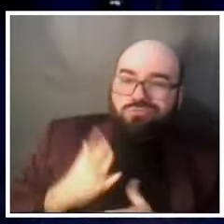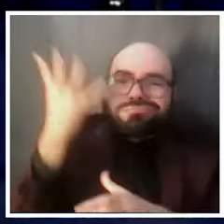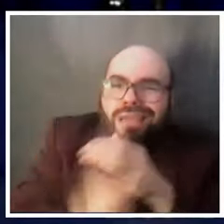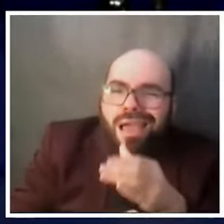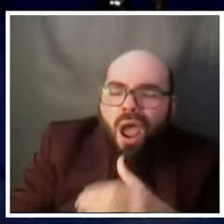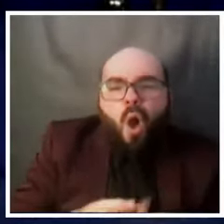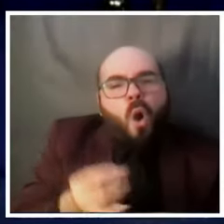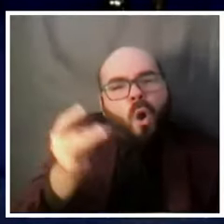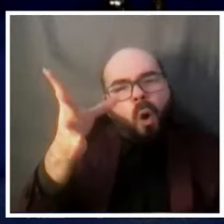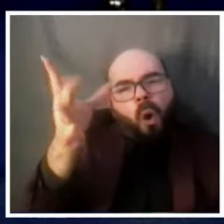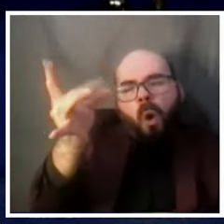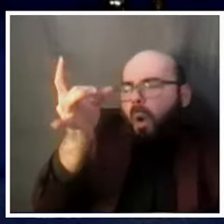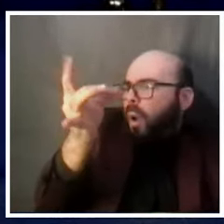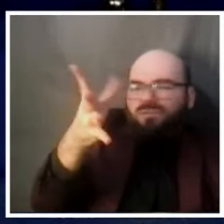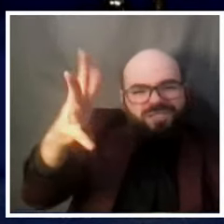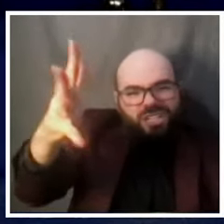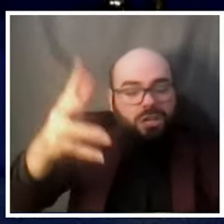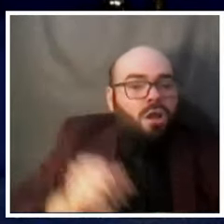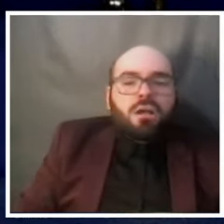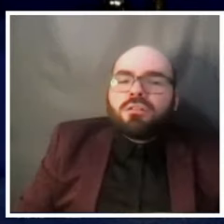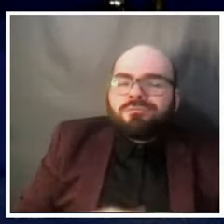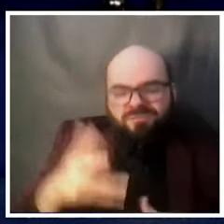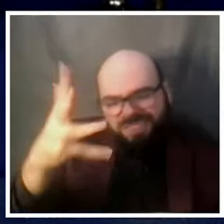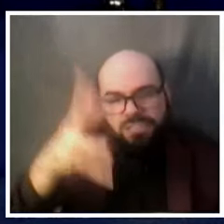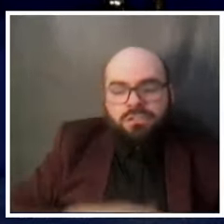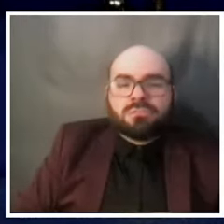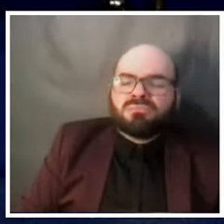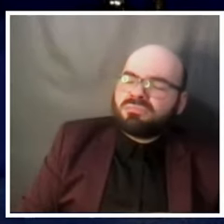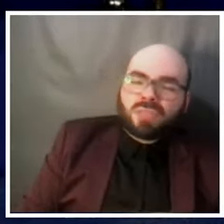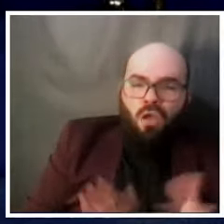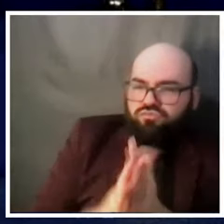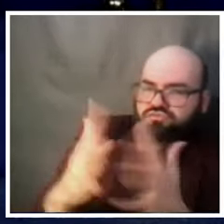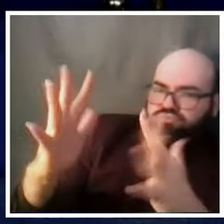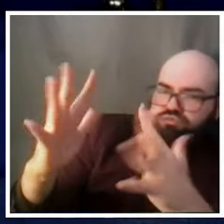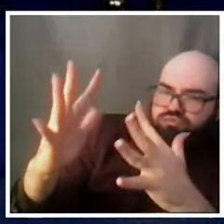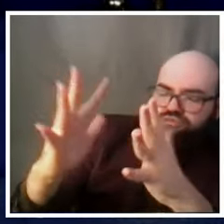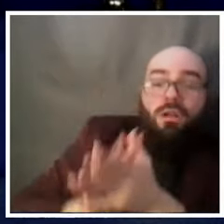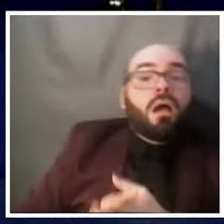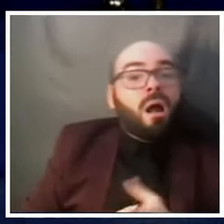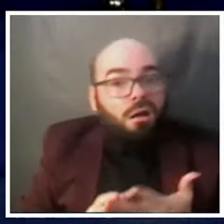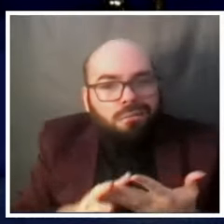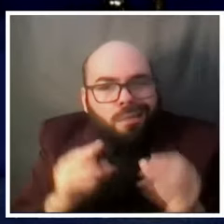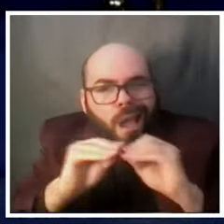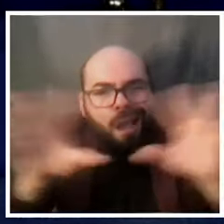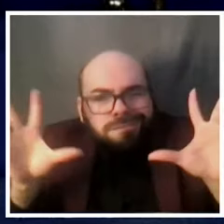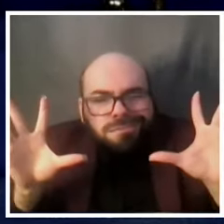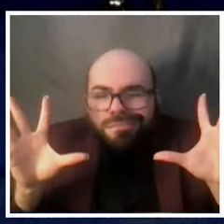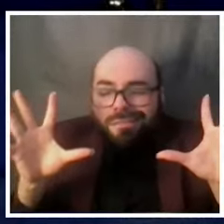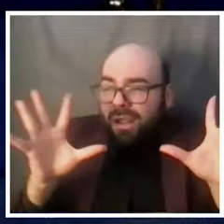Believing otherwise, that alone is disqualifying for someone to seek this office.